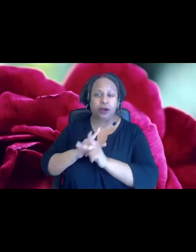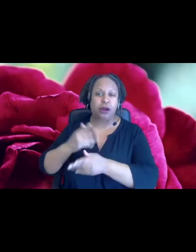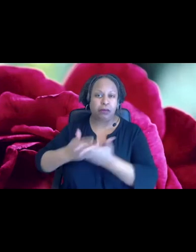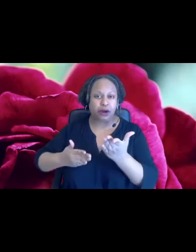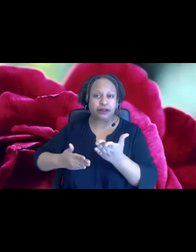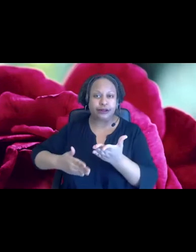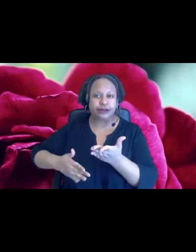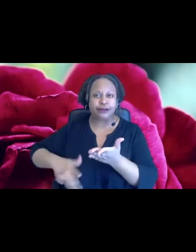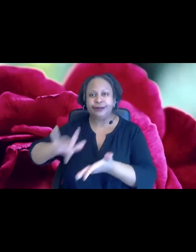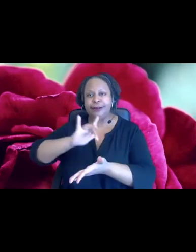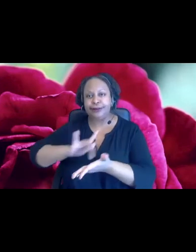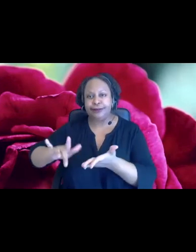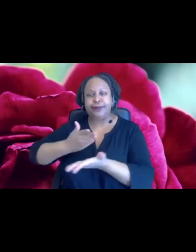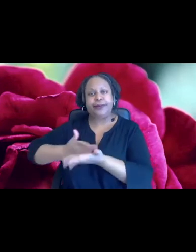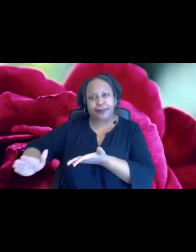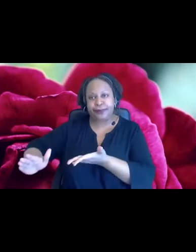loan,